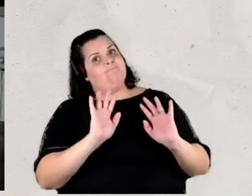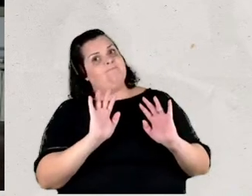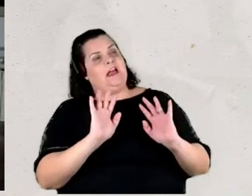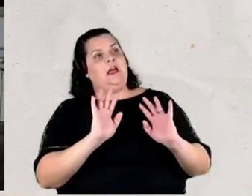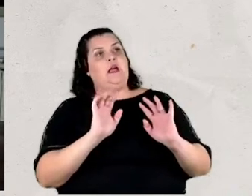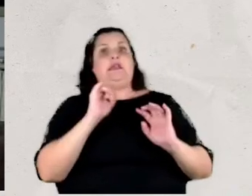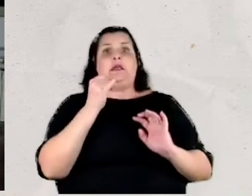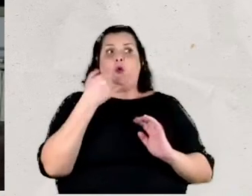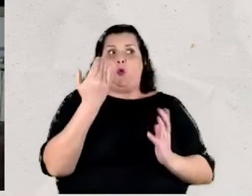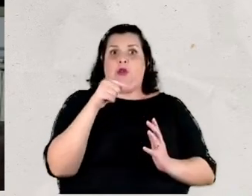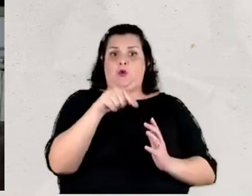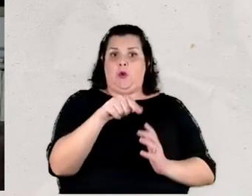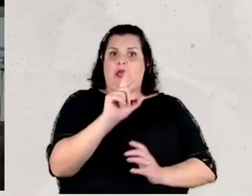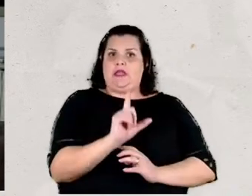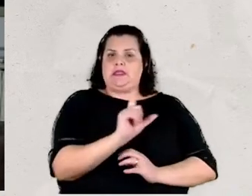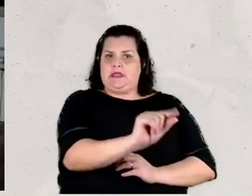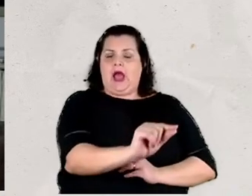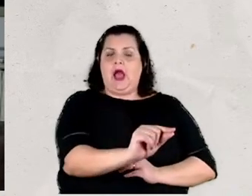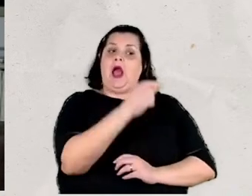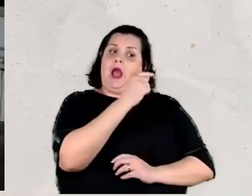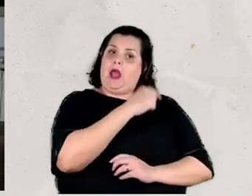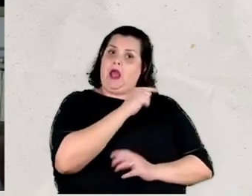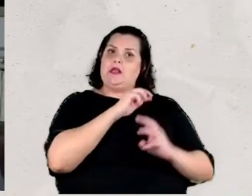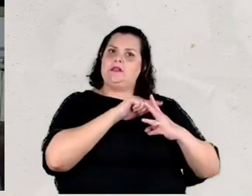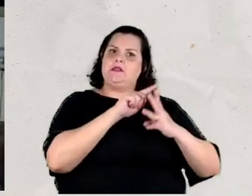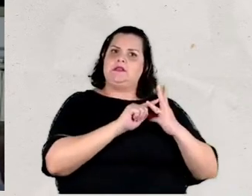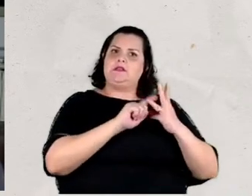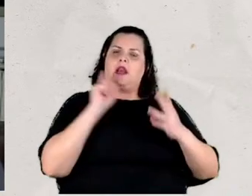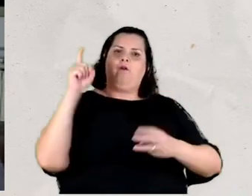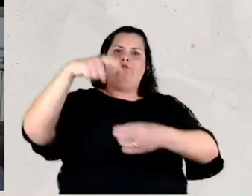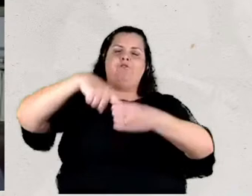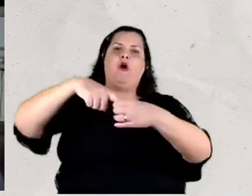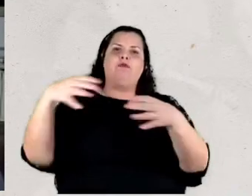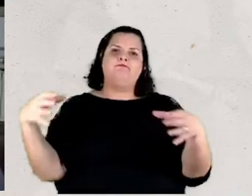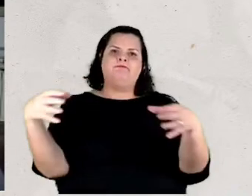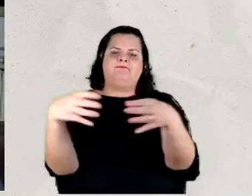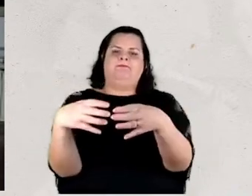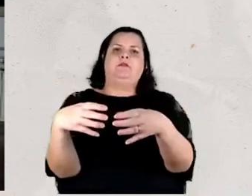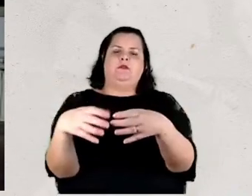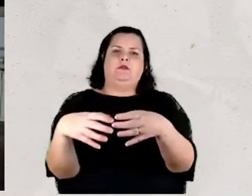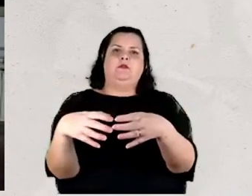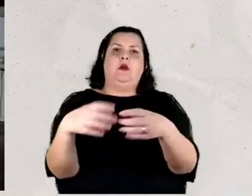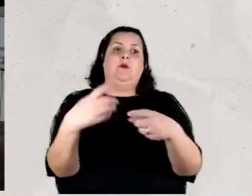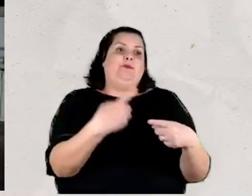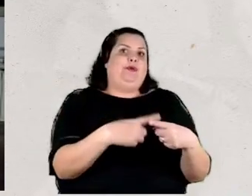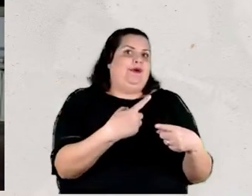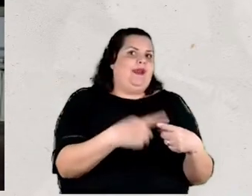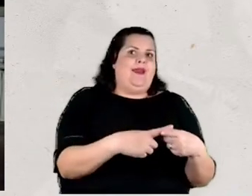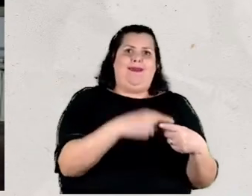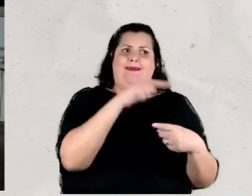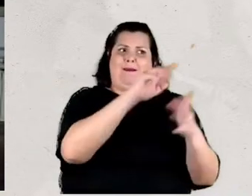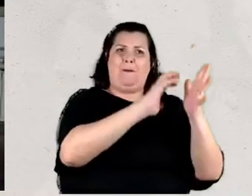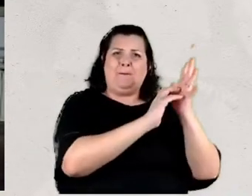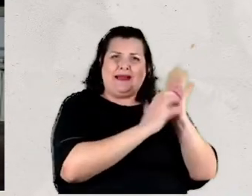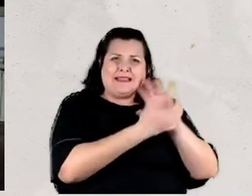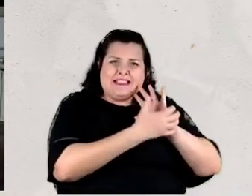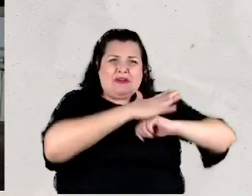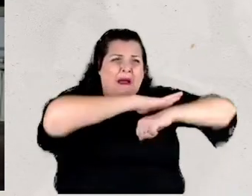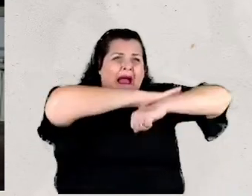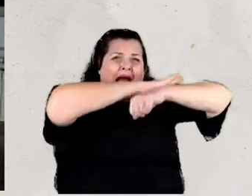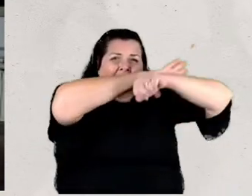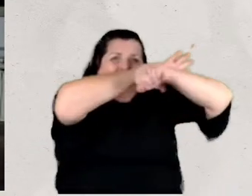the extreme right racist party. And then you'll have a normal right-wing government. And that's legitimate. That's a